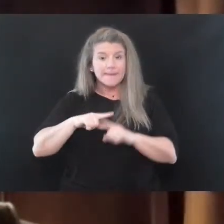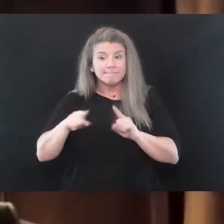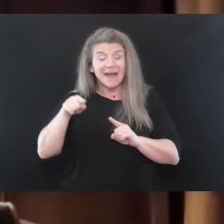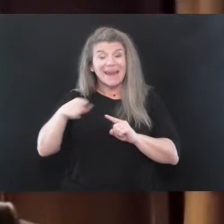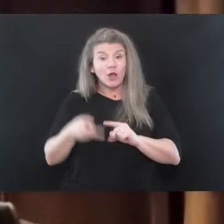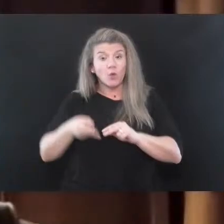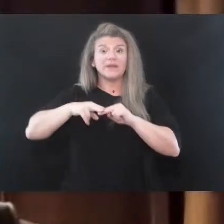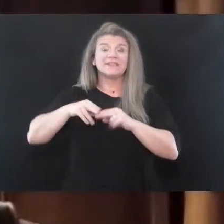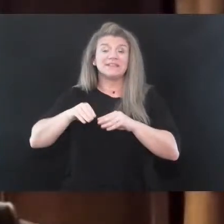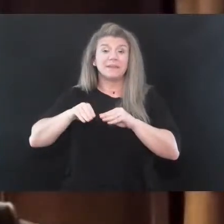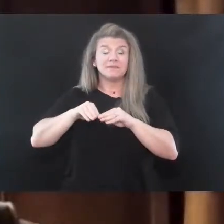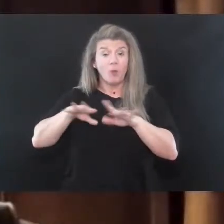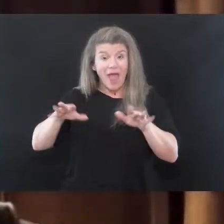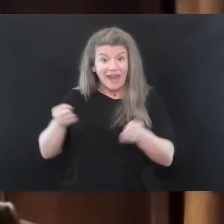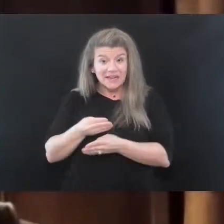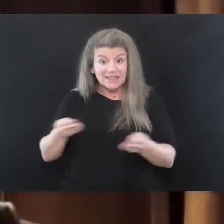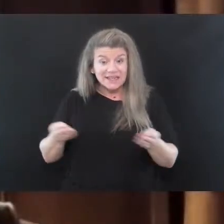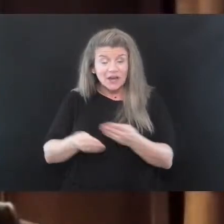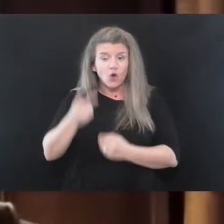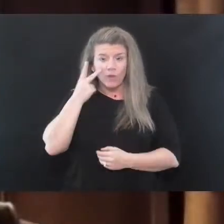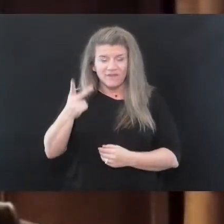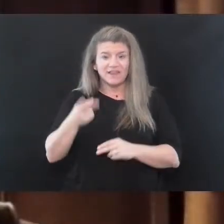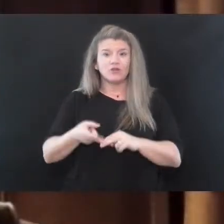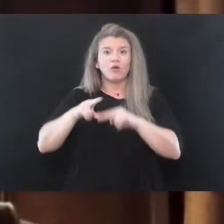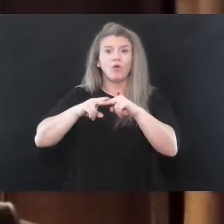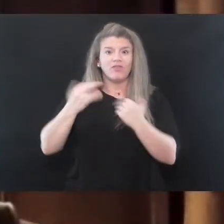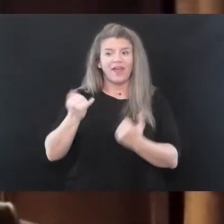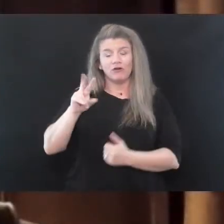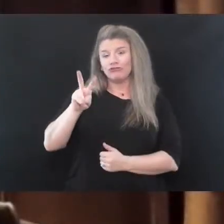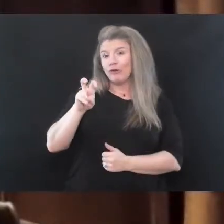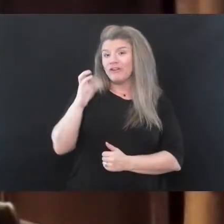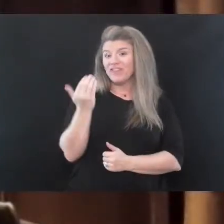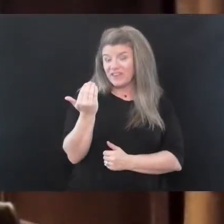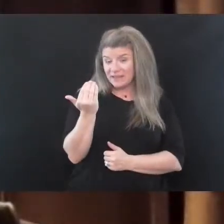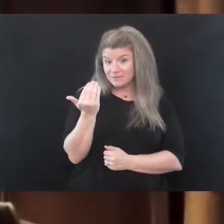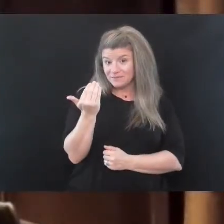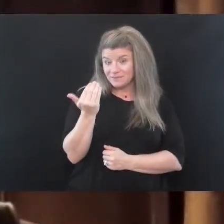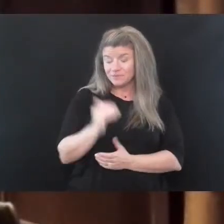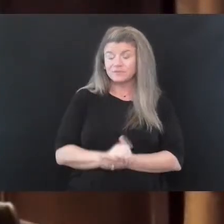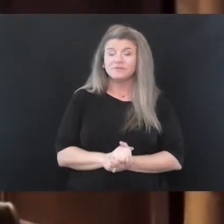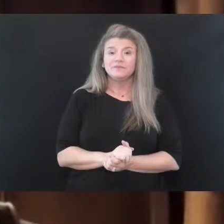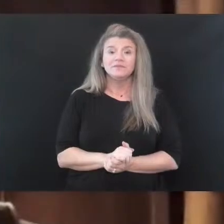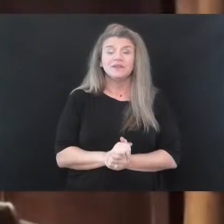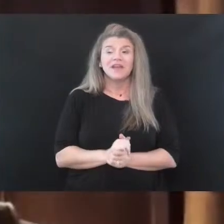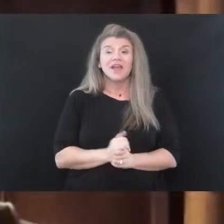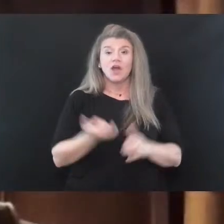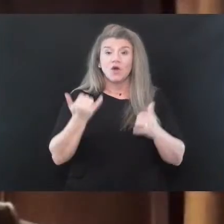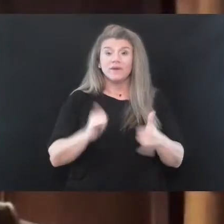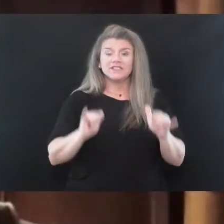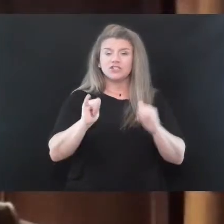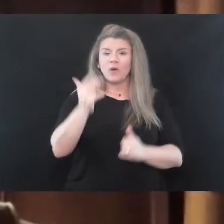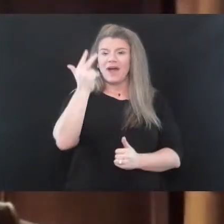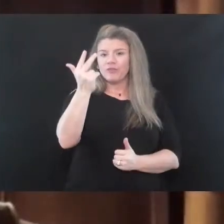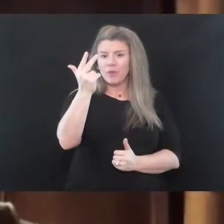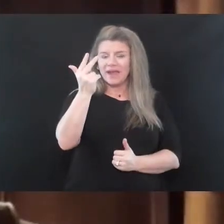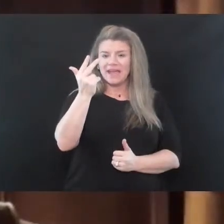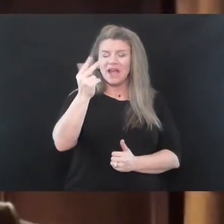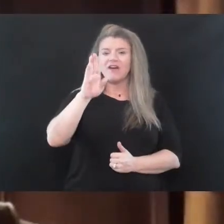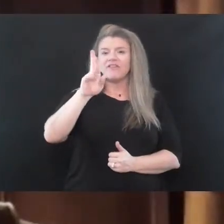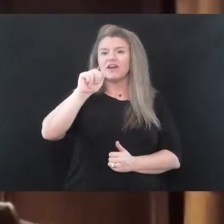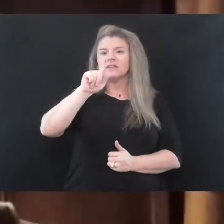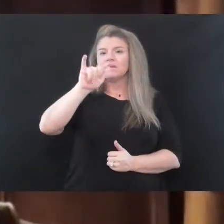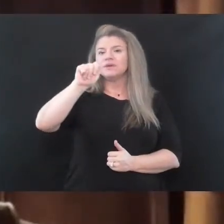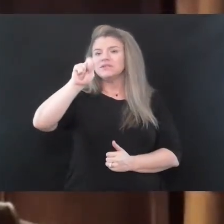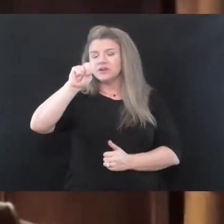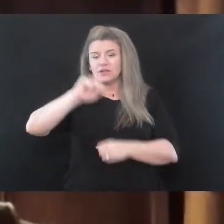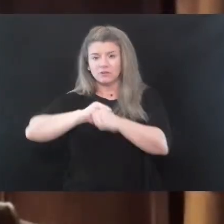spread, we have seen a growth as well to 215 cases, and we still are 3 cases of the Brazilian variant